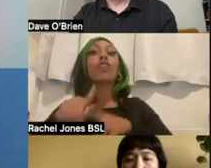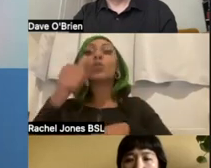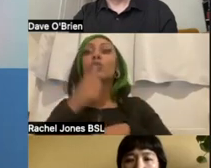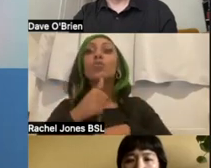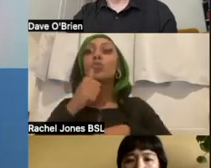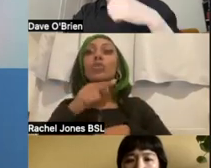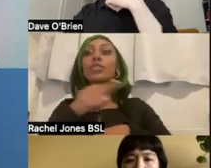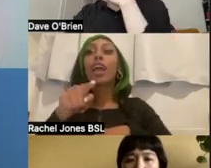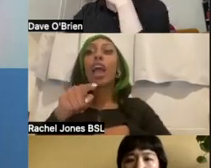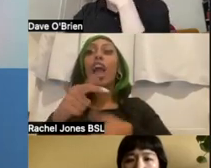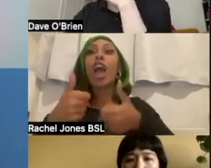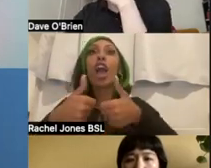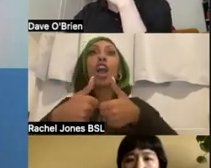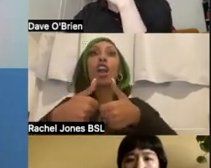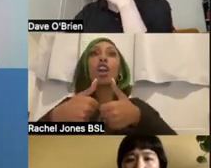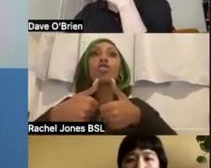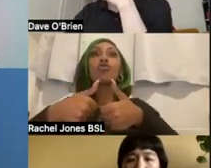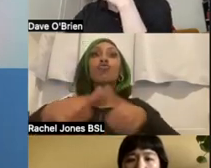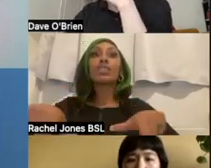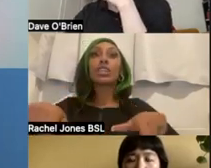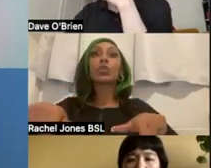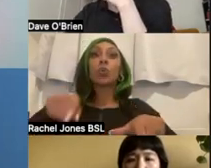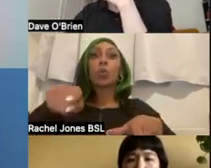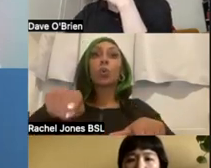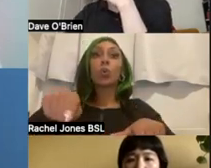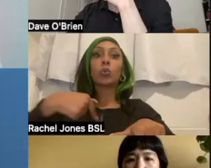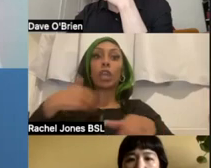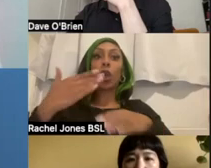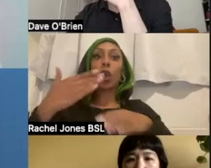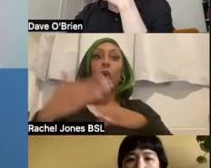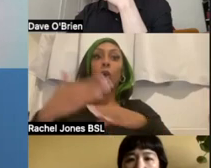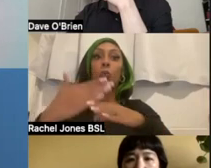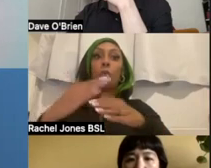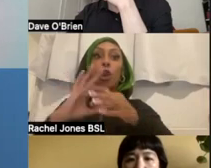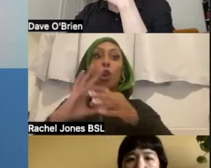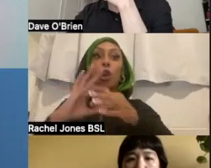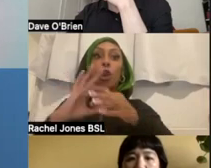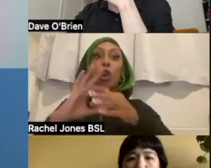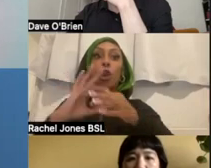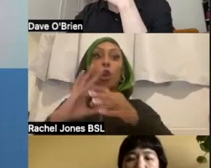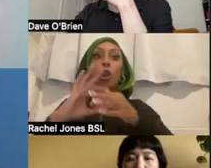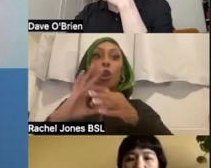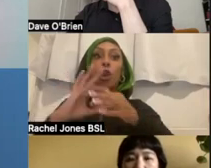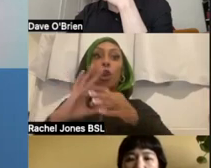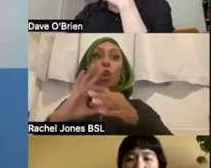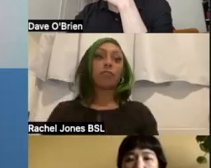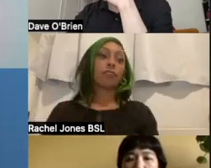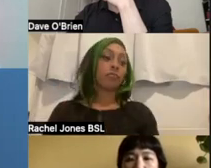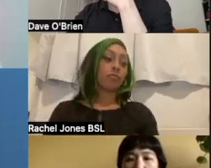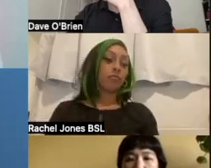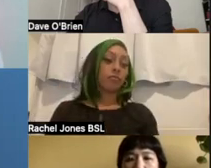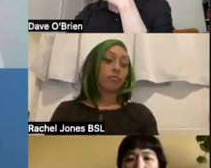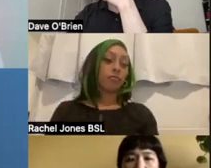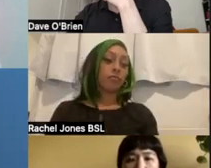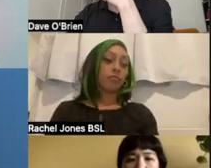are working with. And I I quote here Remy